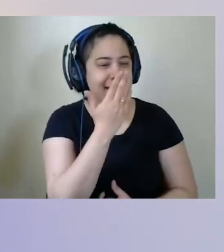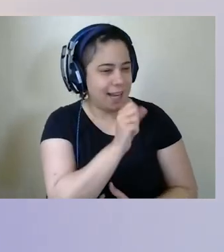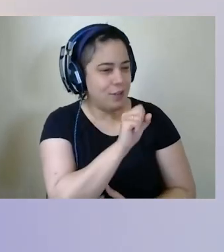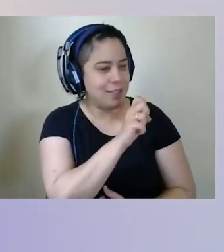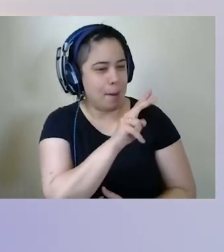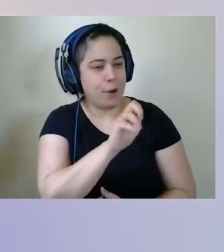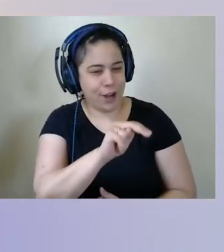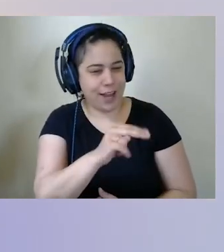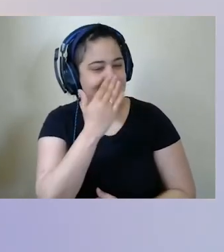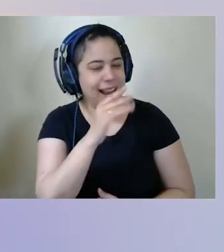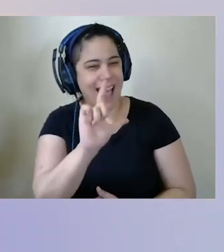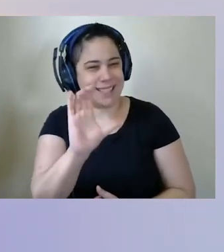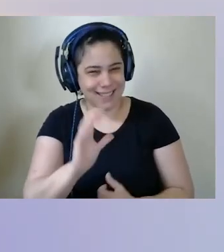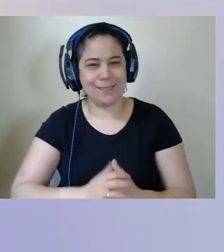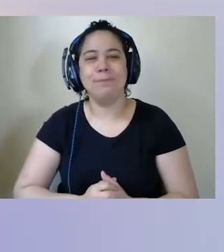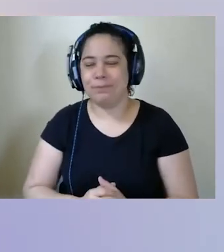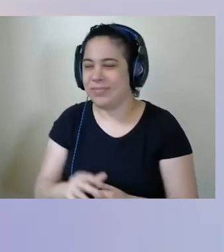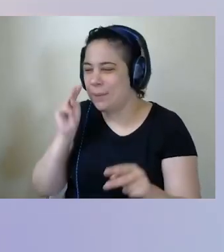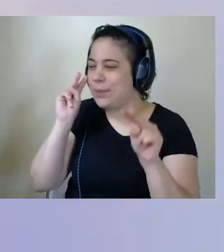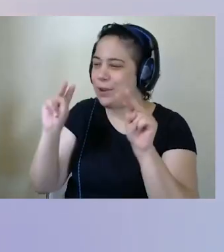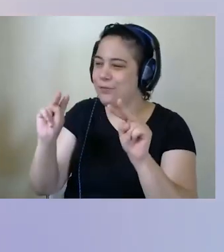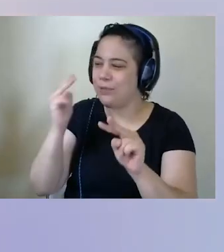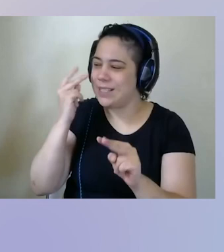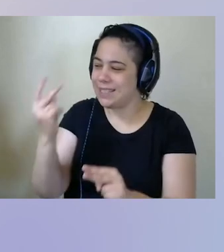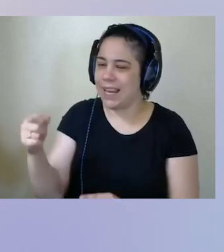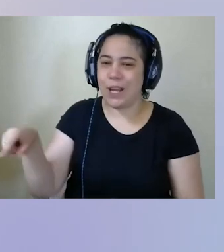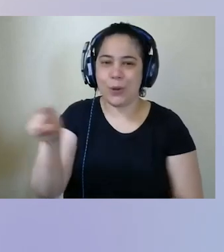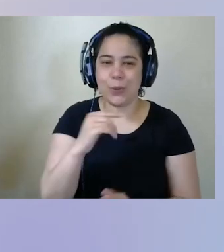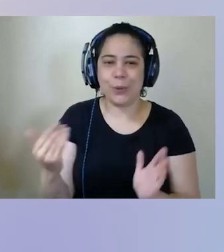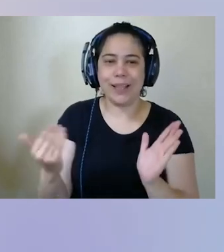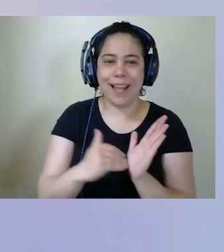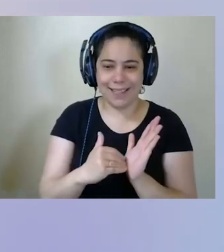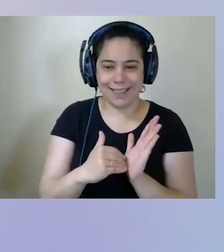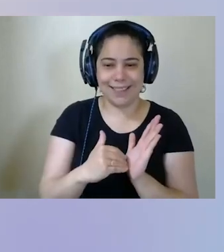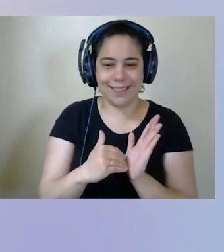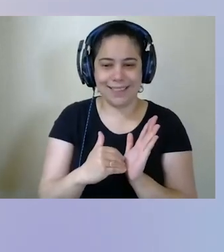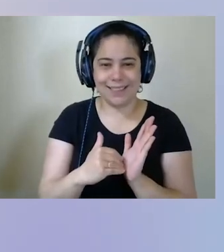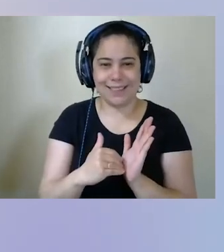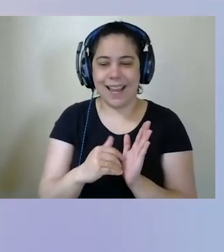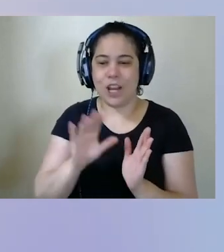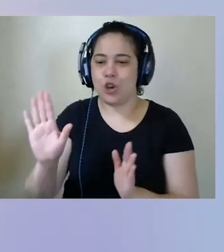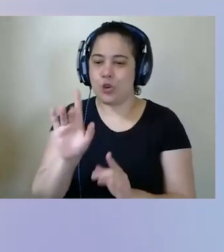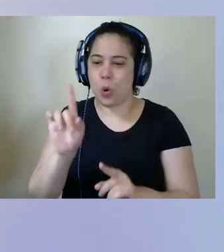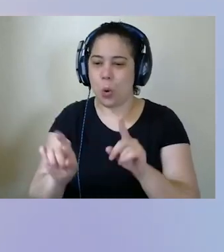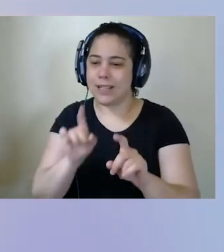Elsie. I look forward to seeing you and to your questions.